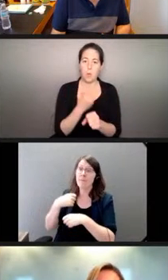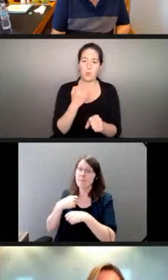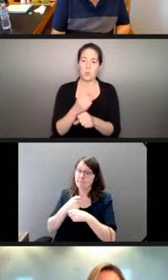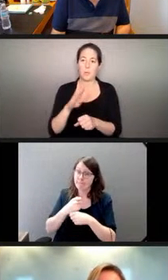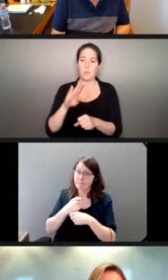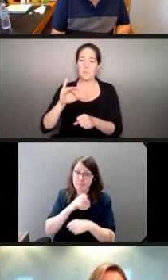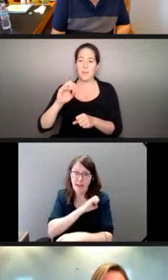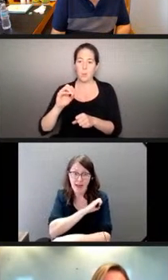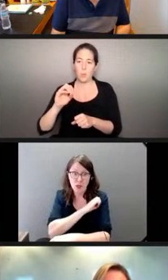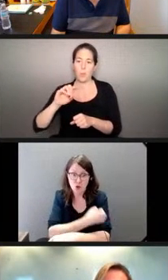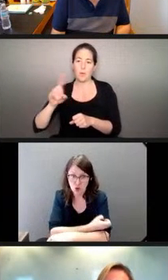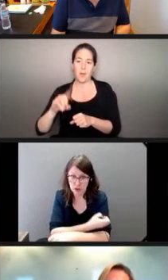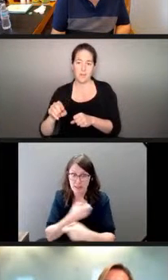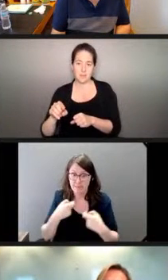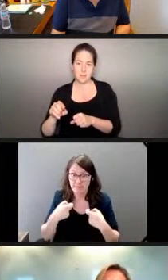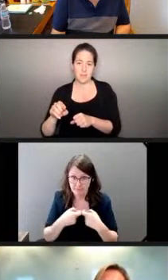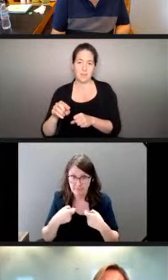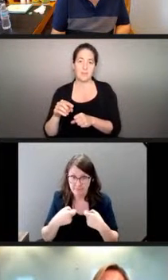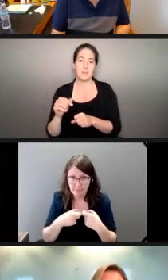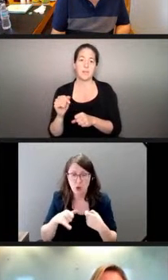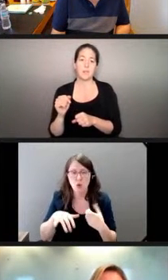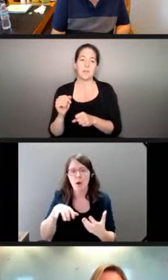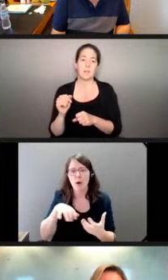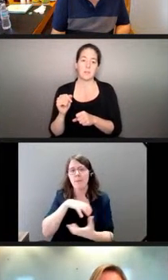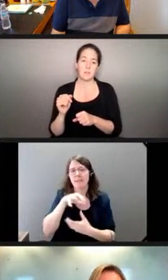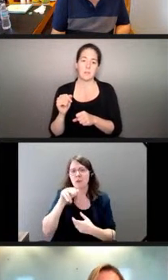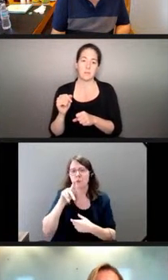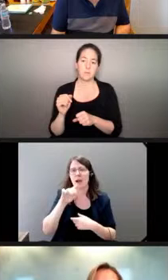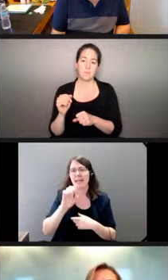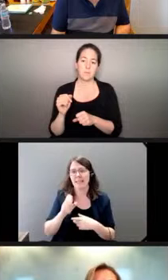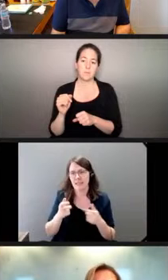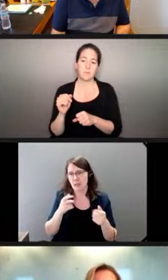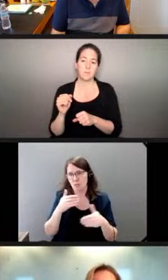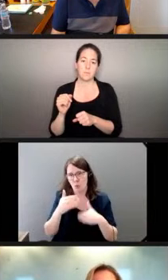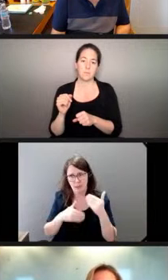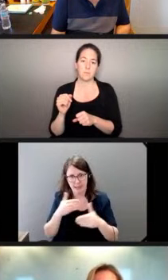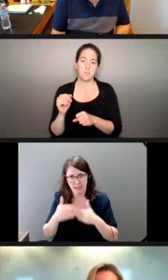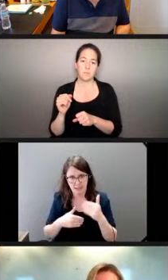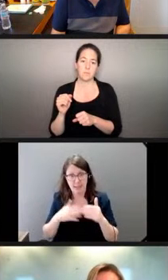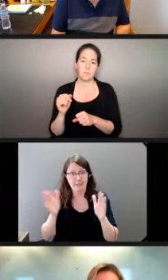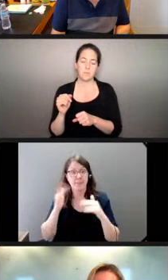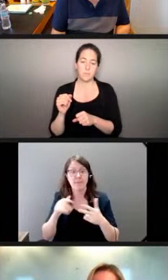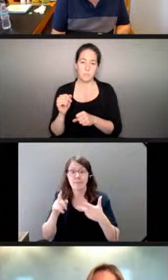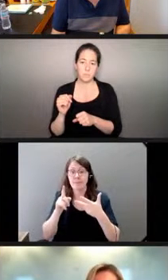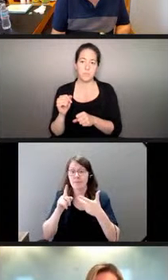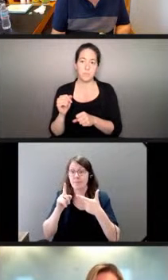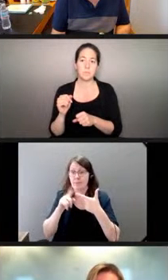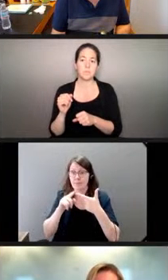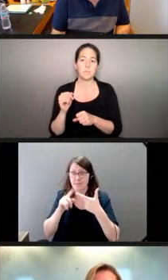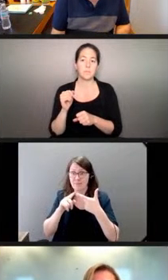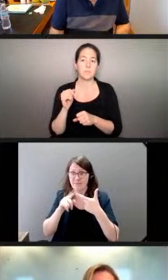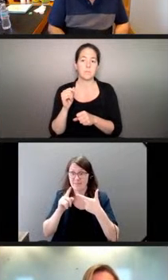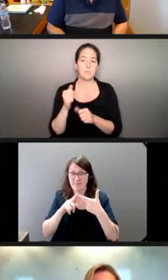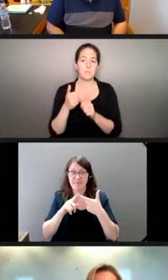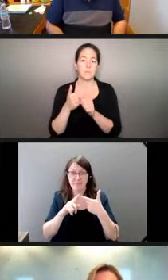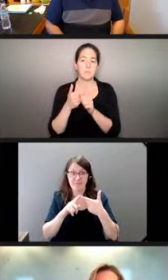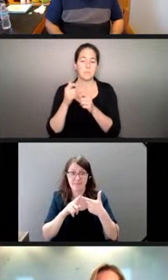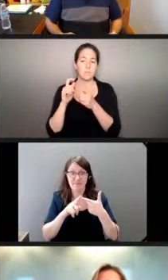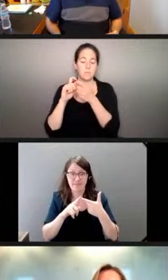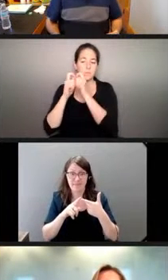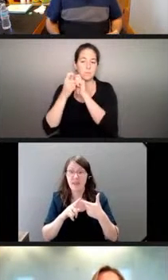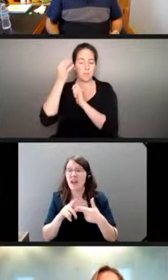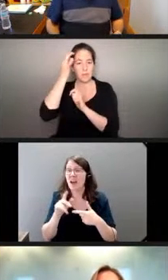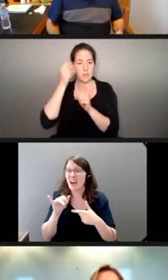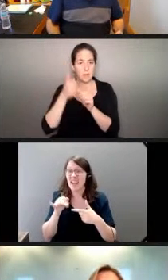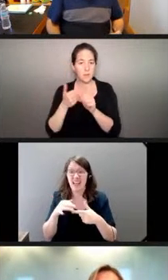waste processing. Moving on to residual management. So that kind of touches on some of the elements, or you'll see various options in there